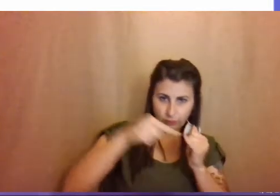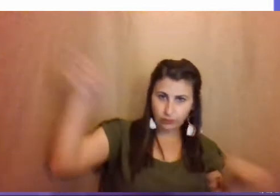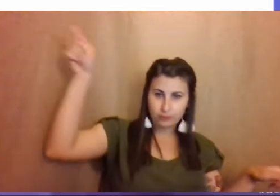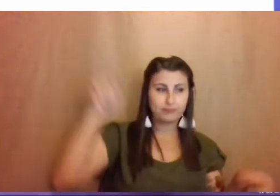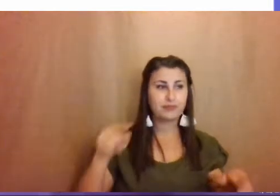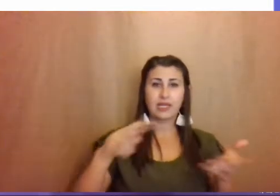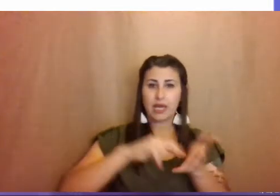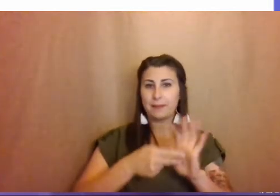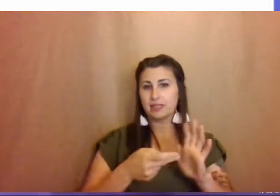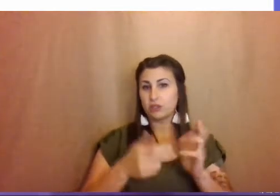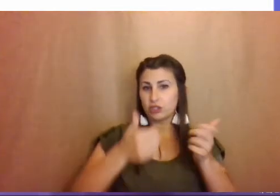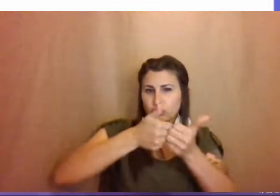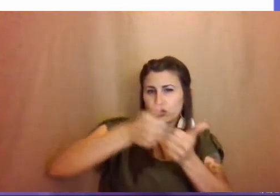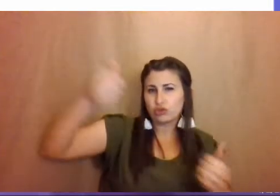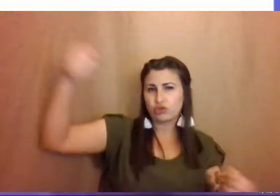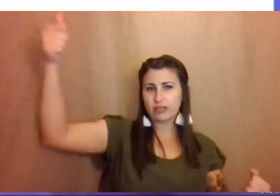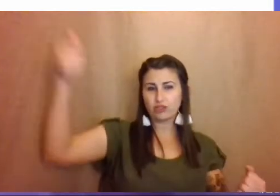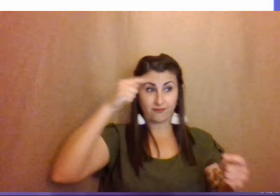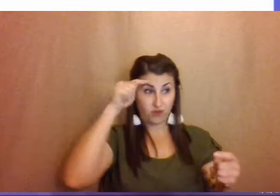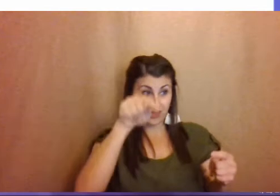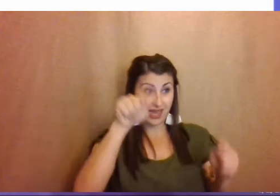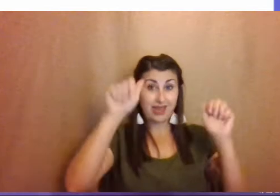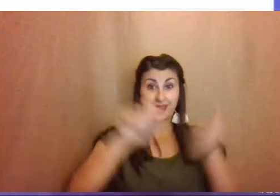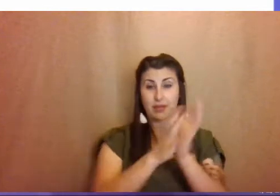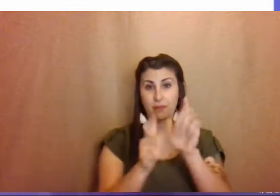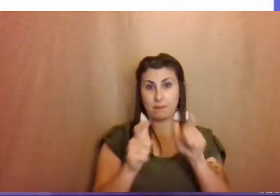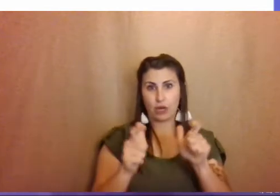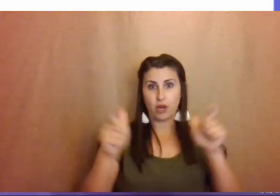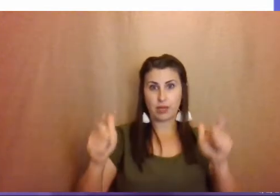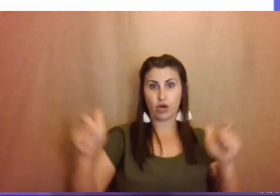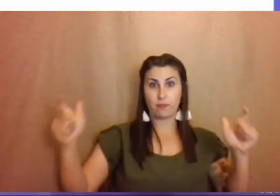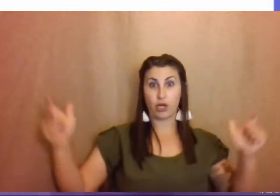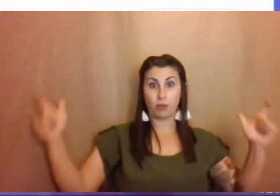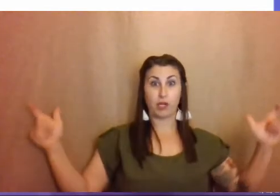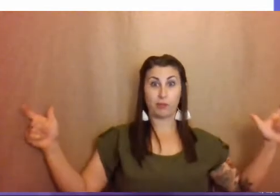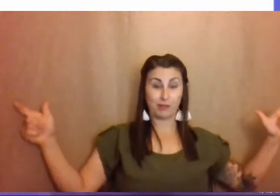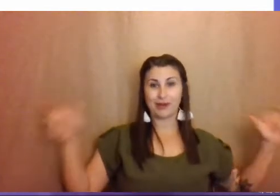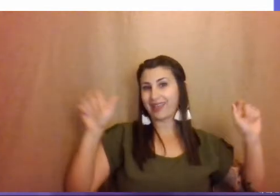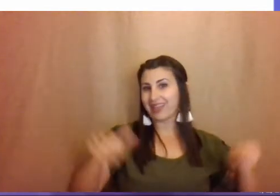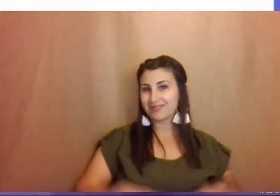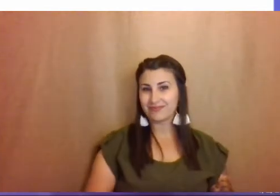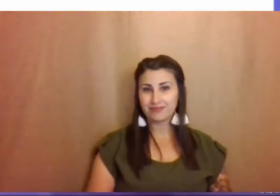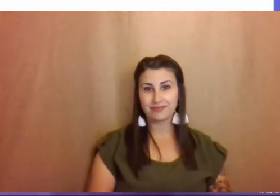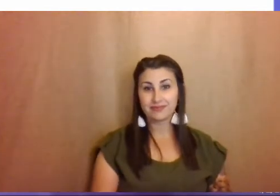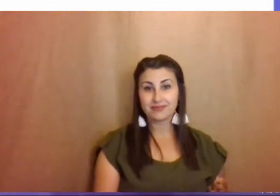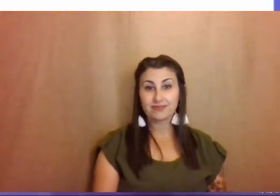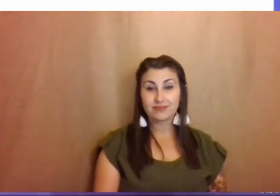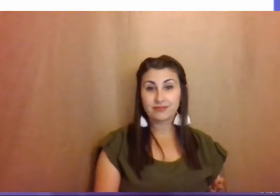be. It just means that it's stretching along that, and it can get bigger and bigger and bigger.